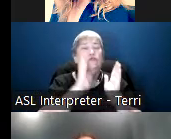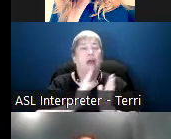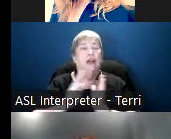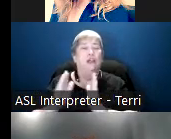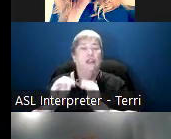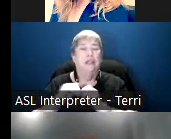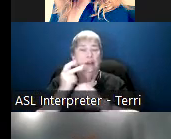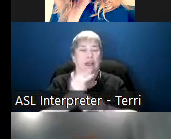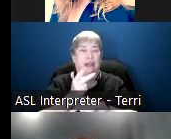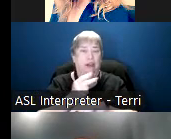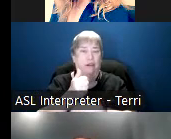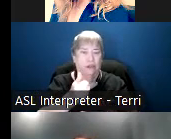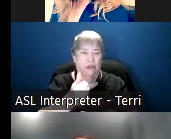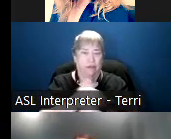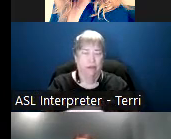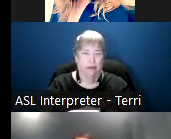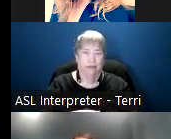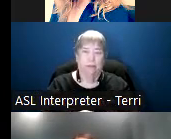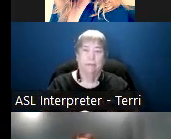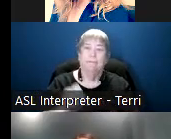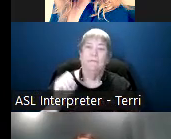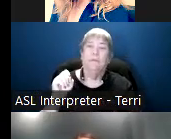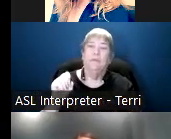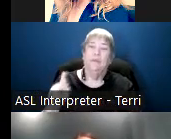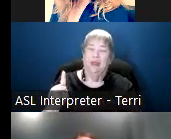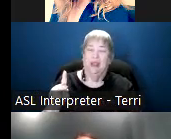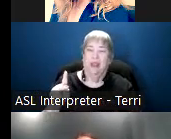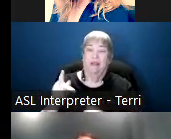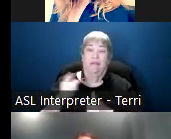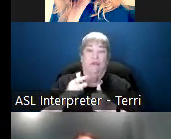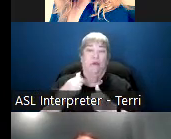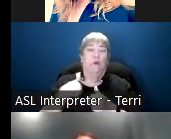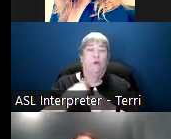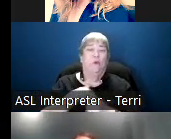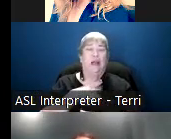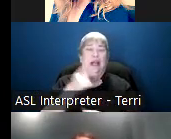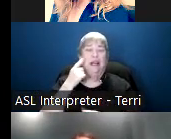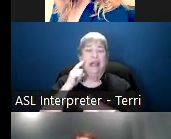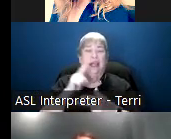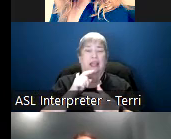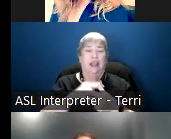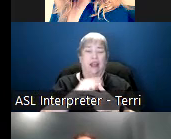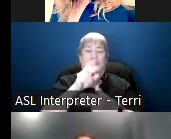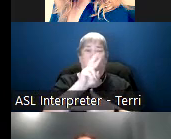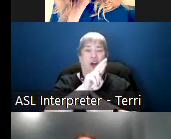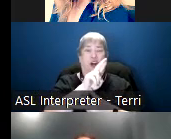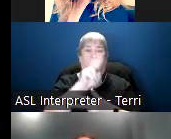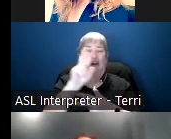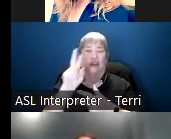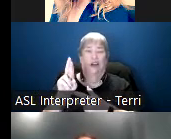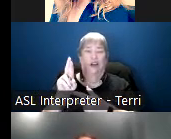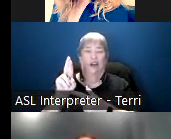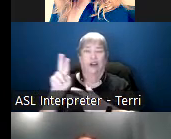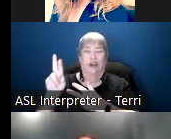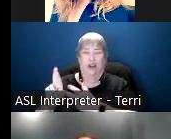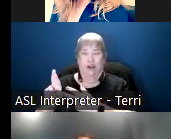All right. So for self-care strategies, we like to think of this as the 3R approach. So the first